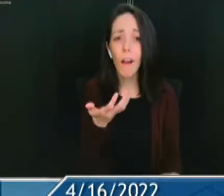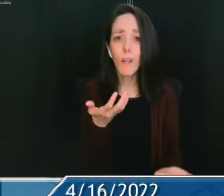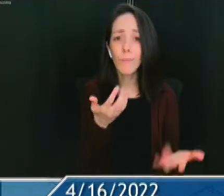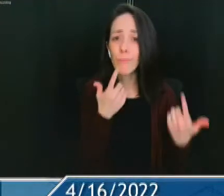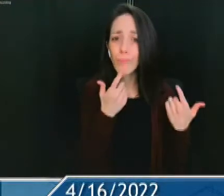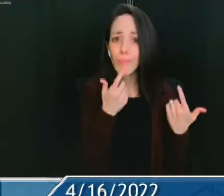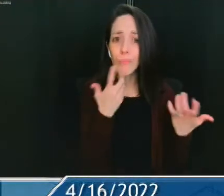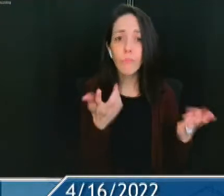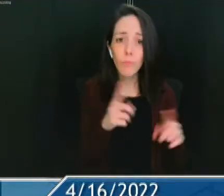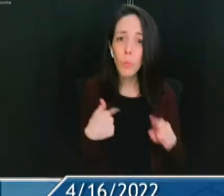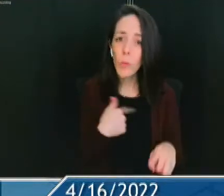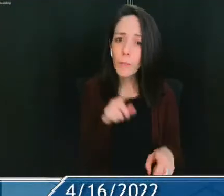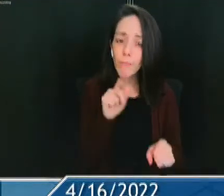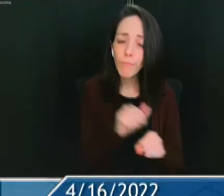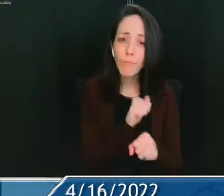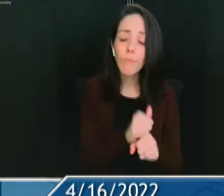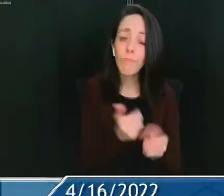to